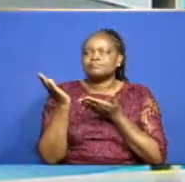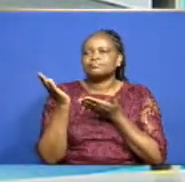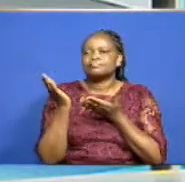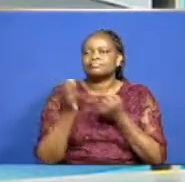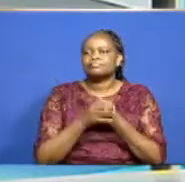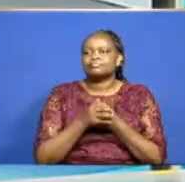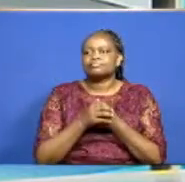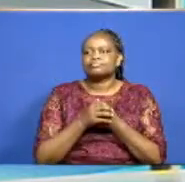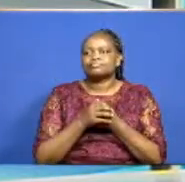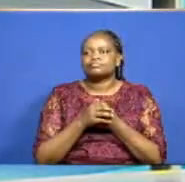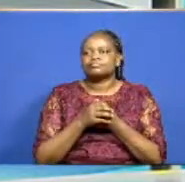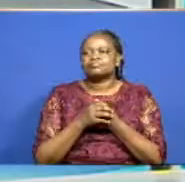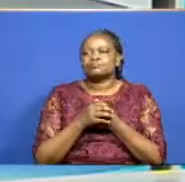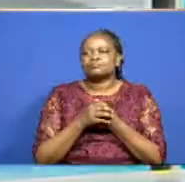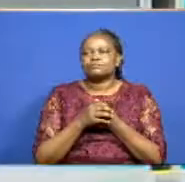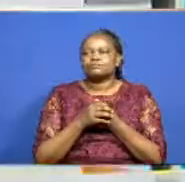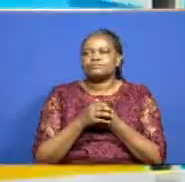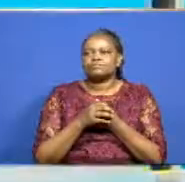about tracking this morning.